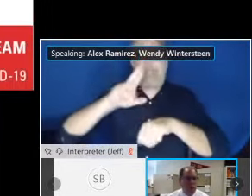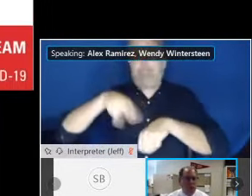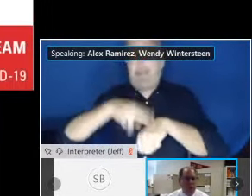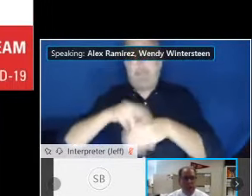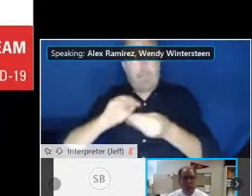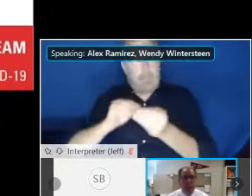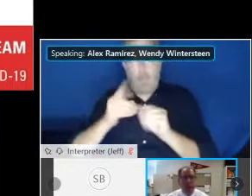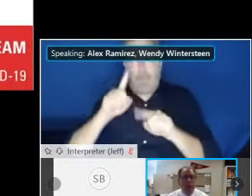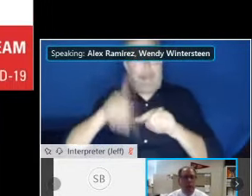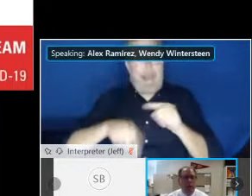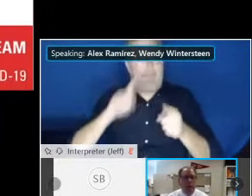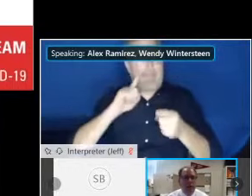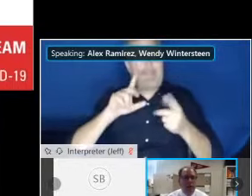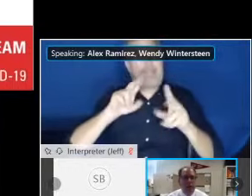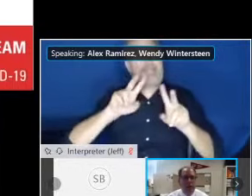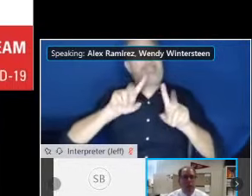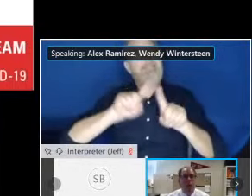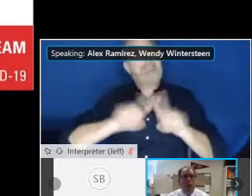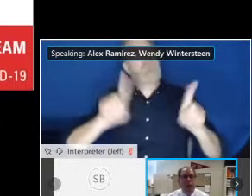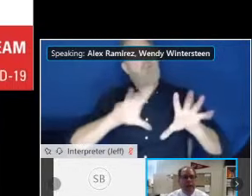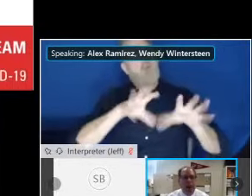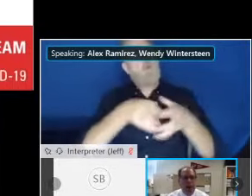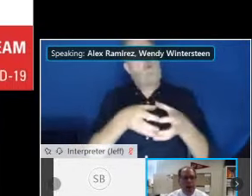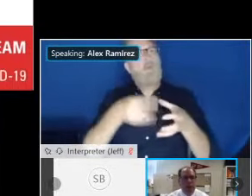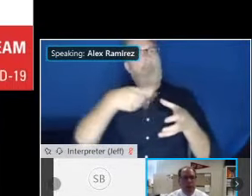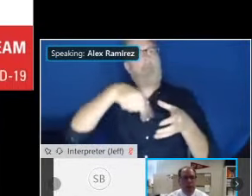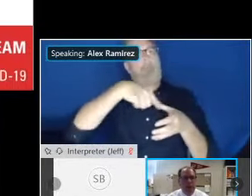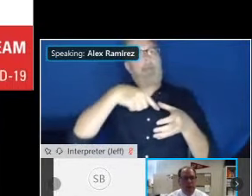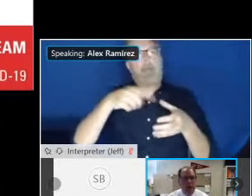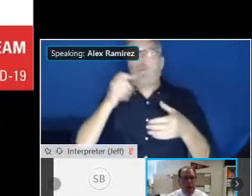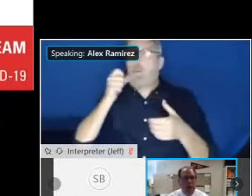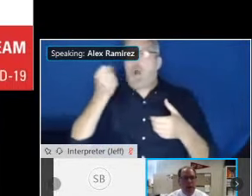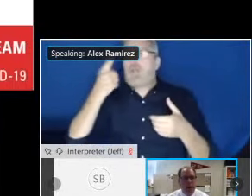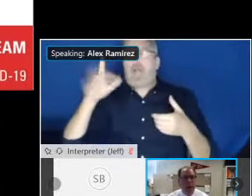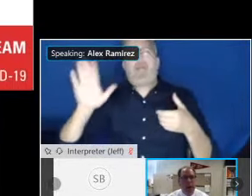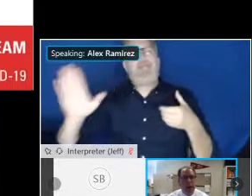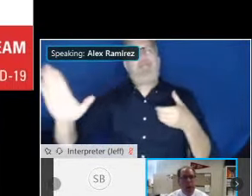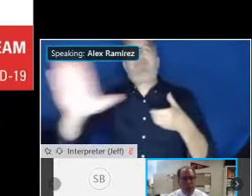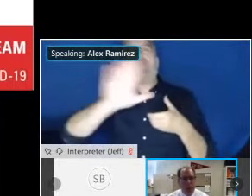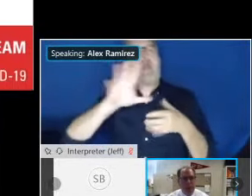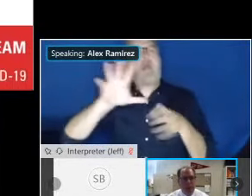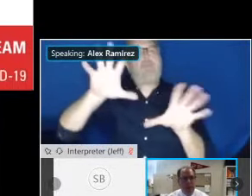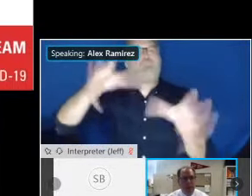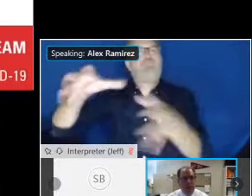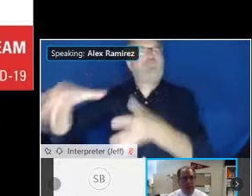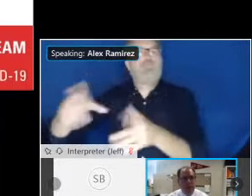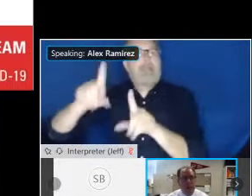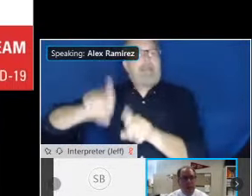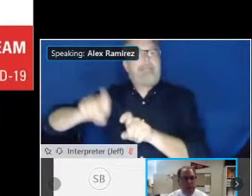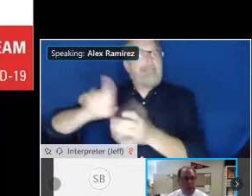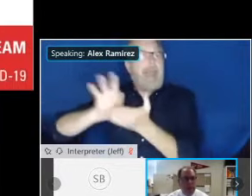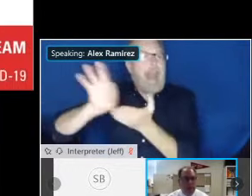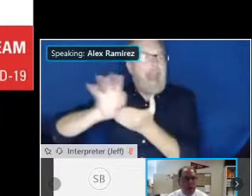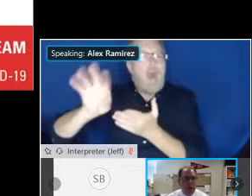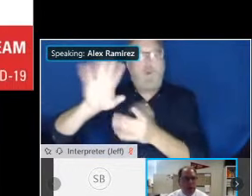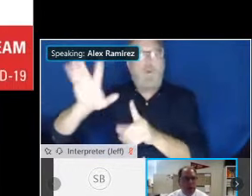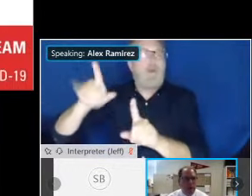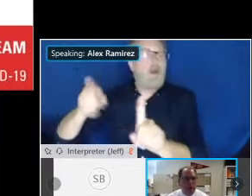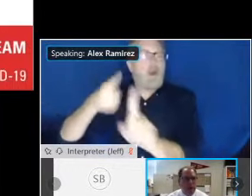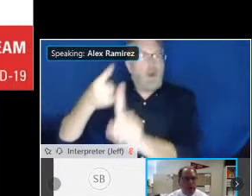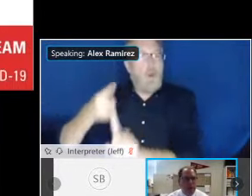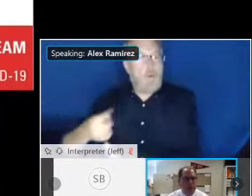to other schools because we don't understand what that population that they're targeting and what their objectives in their